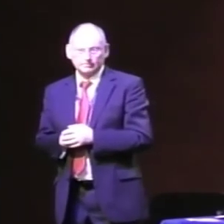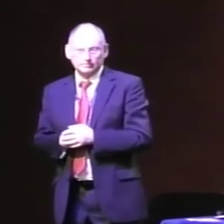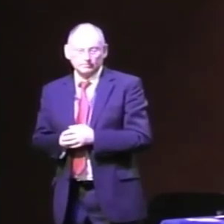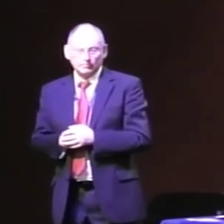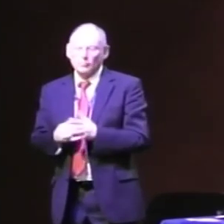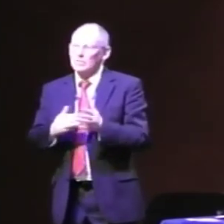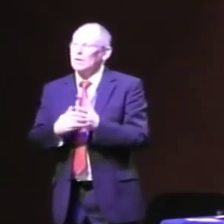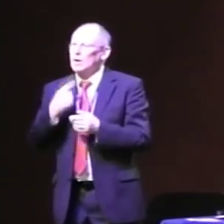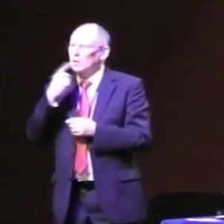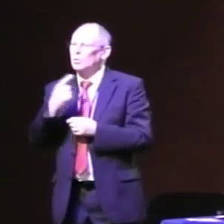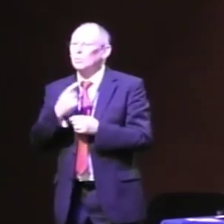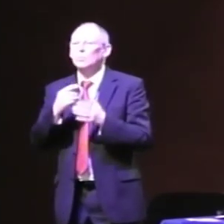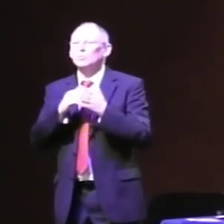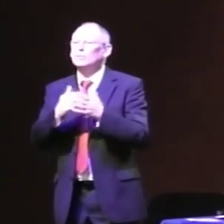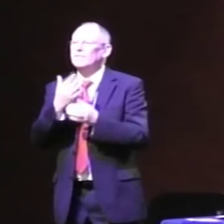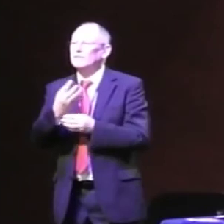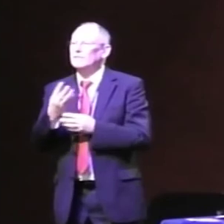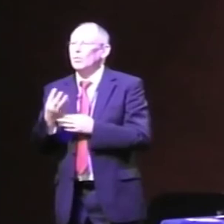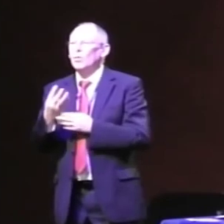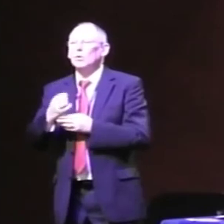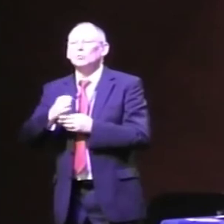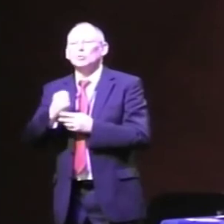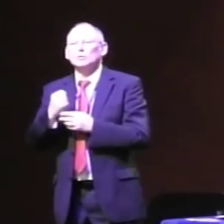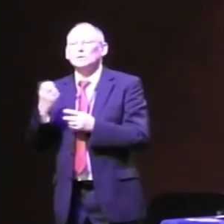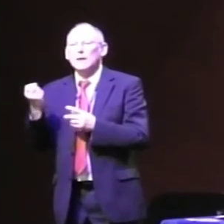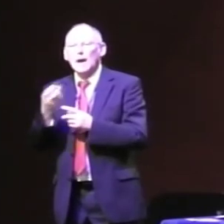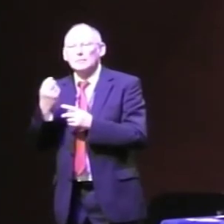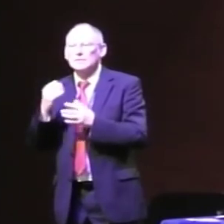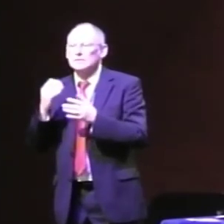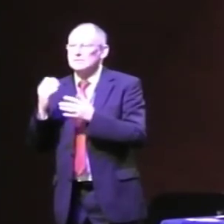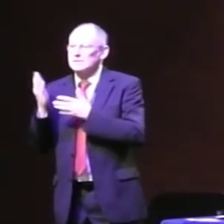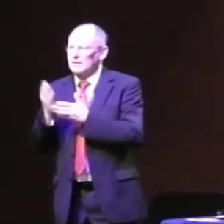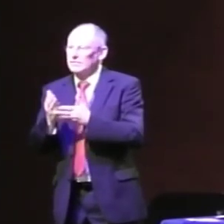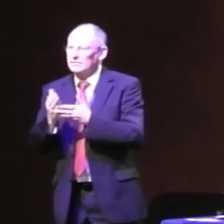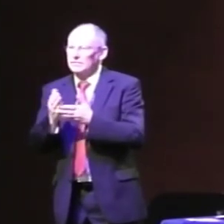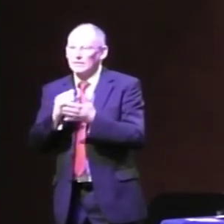Now call Motion 54, Scottish Ambulance Service, to be moved by GMB Scotland.